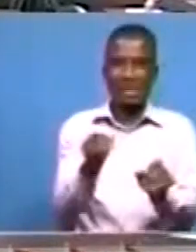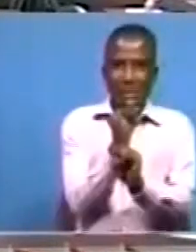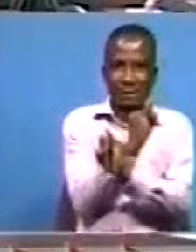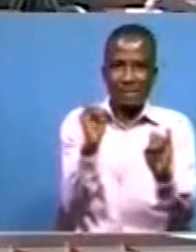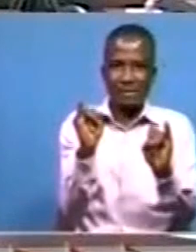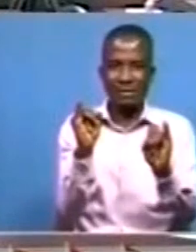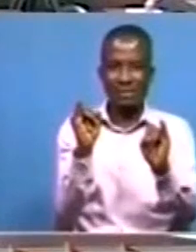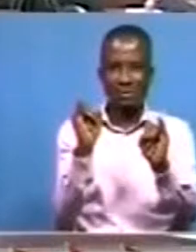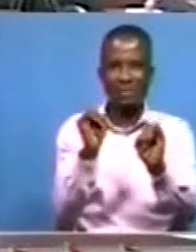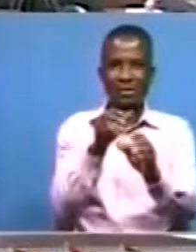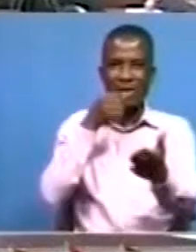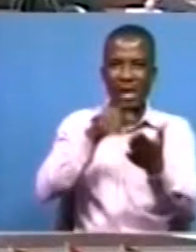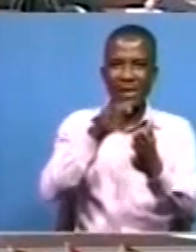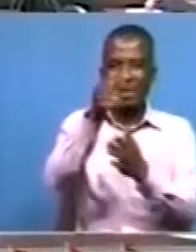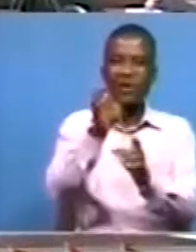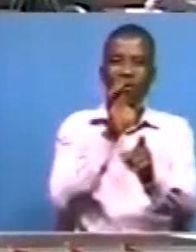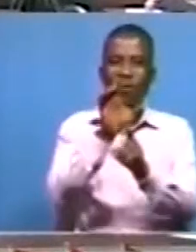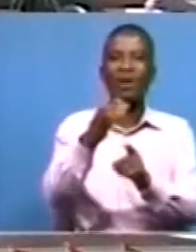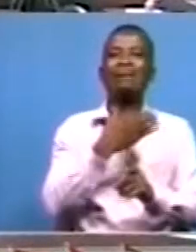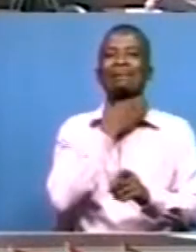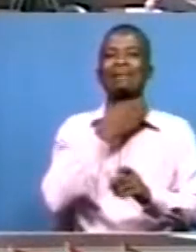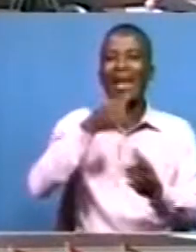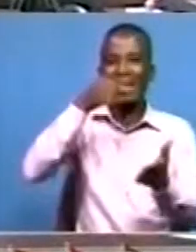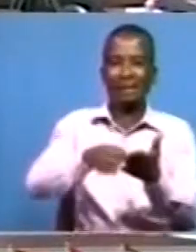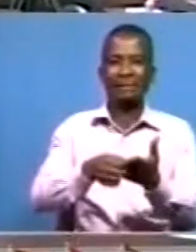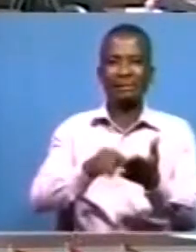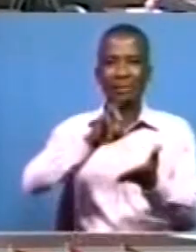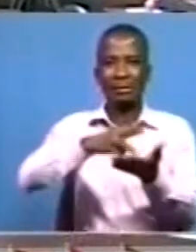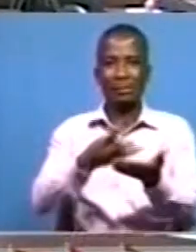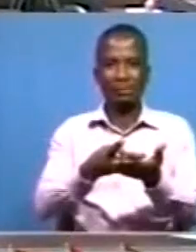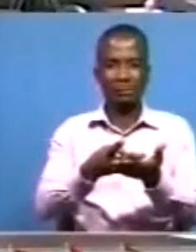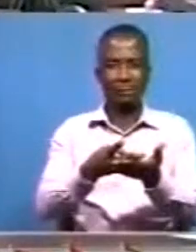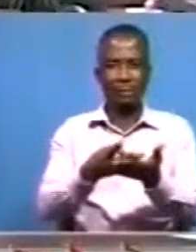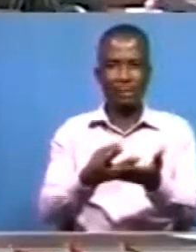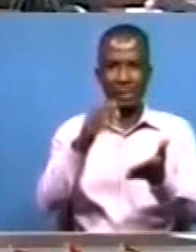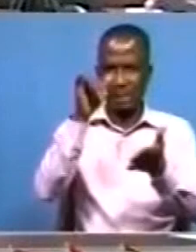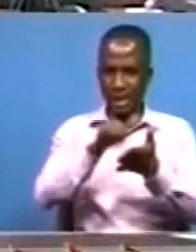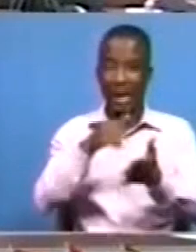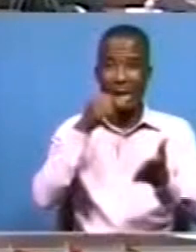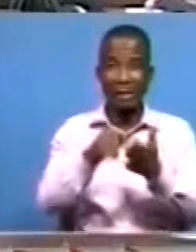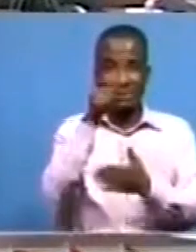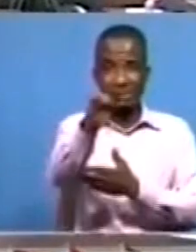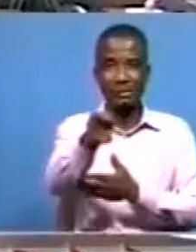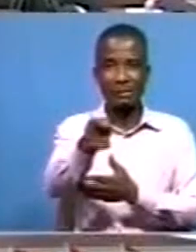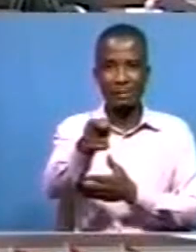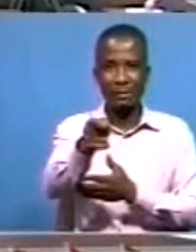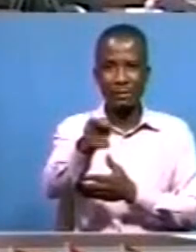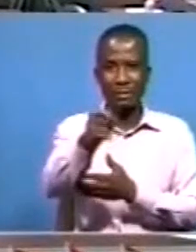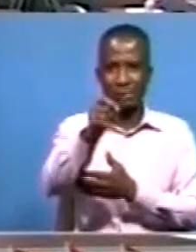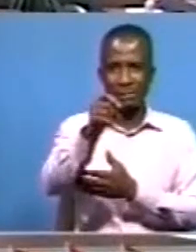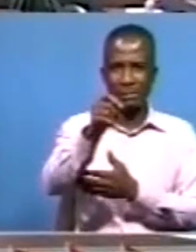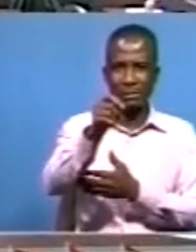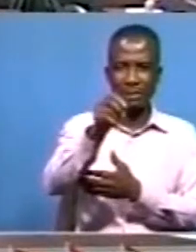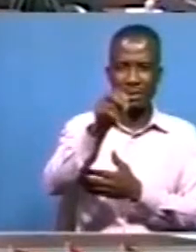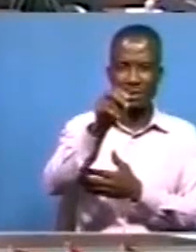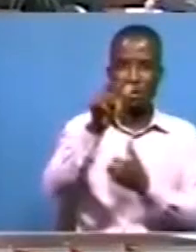process of subpoena and be treated as an adverse witness. In that application, counsel for the petitioner